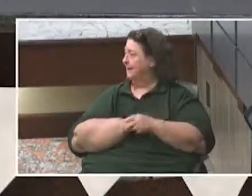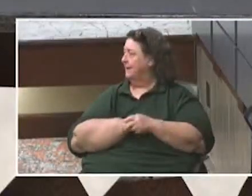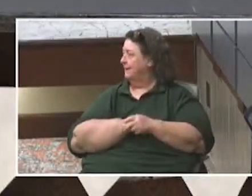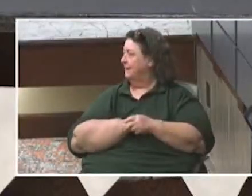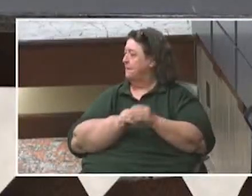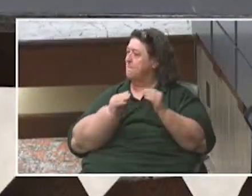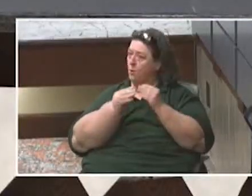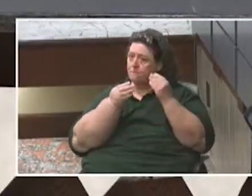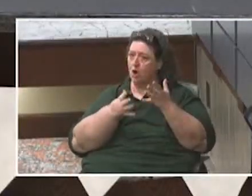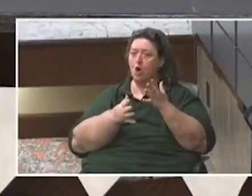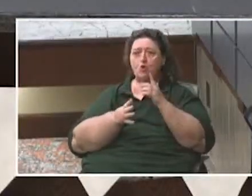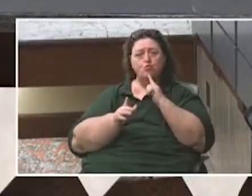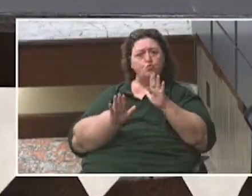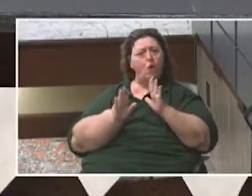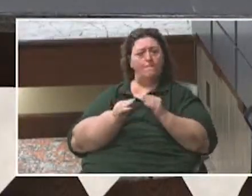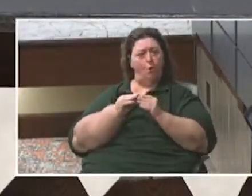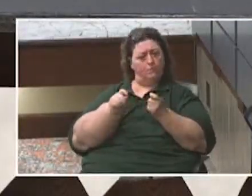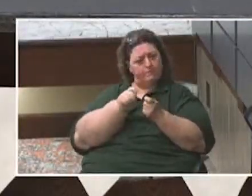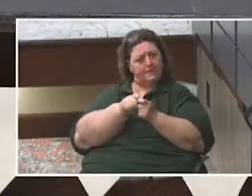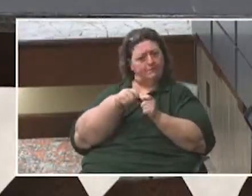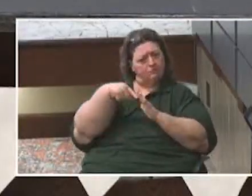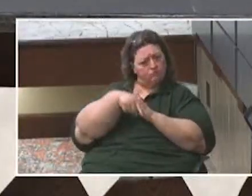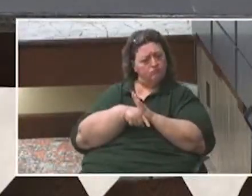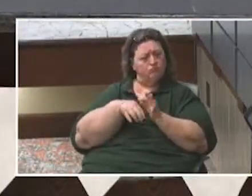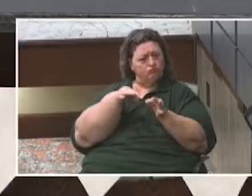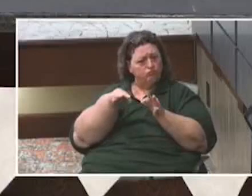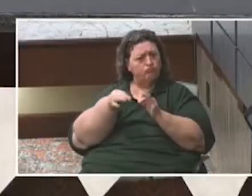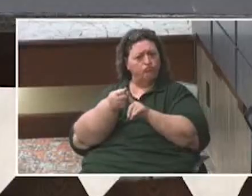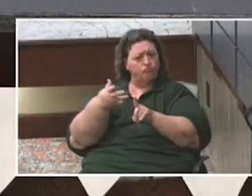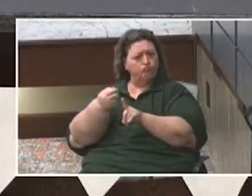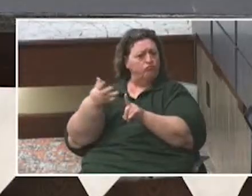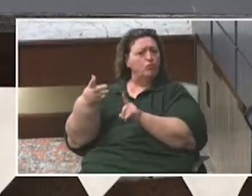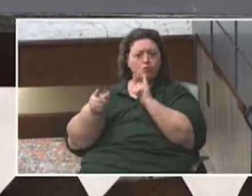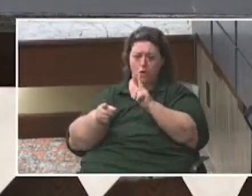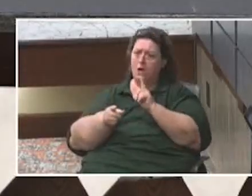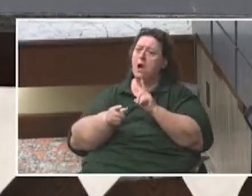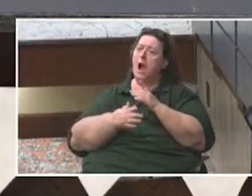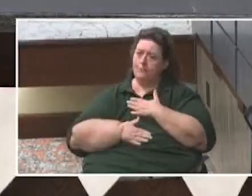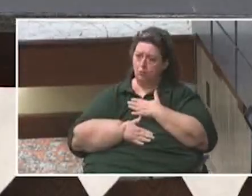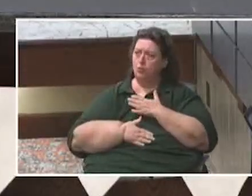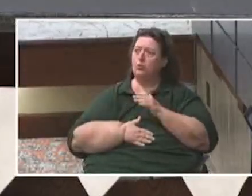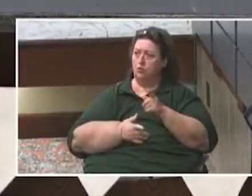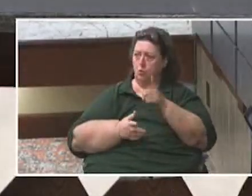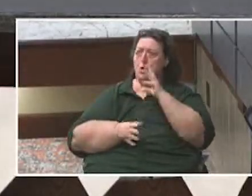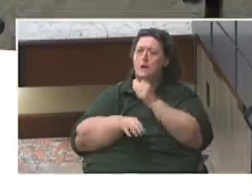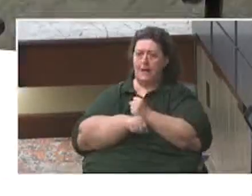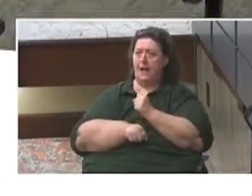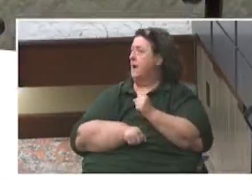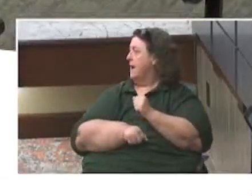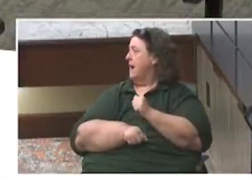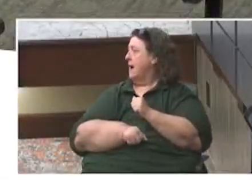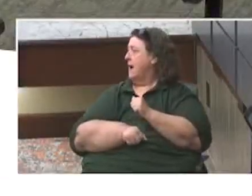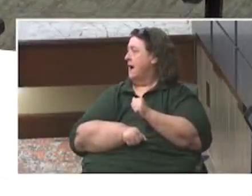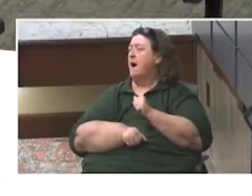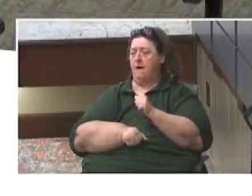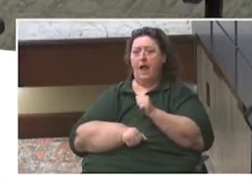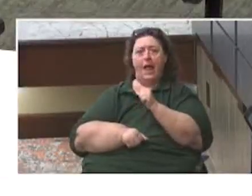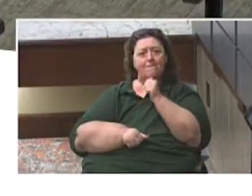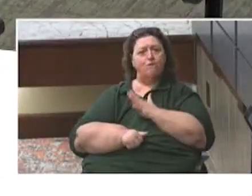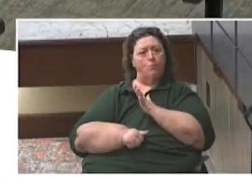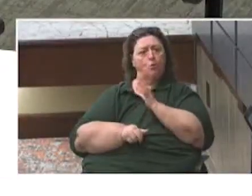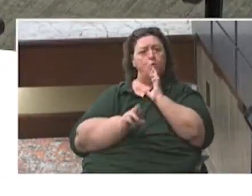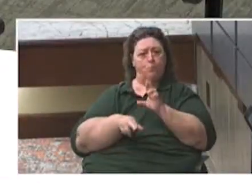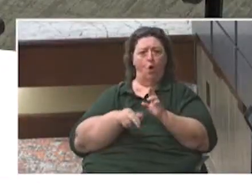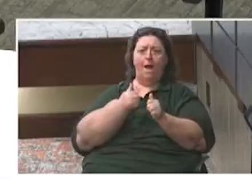has even greater detail, so I appreciate your work on that column. Yes, absolutely, and you'll be getting that informal report monthly. It's something that I'm